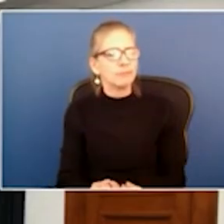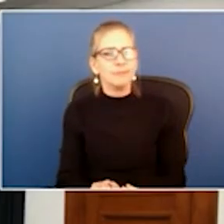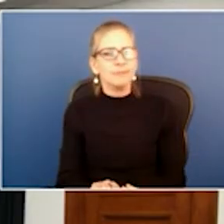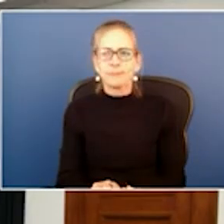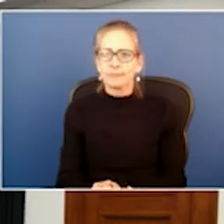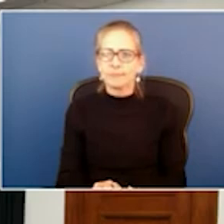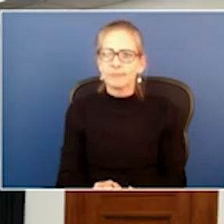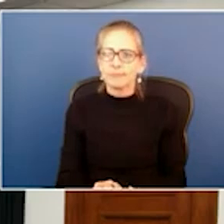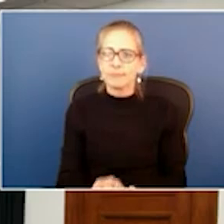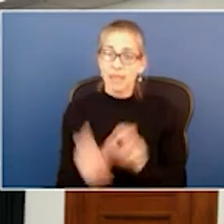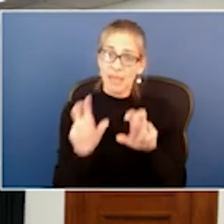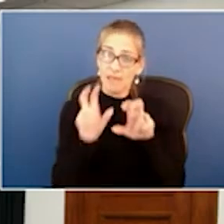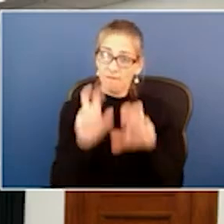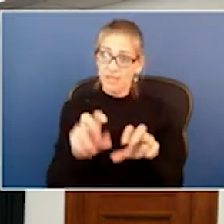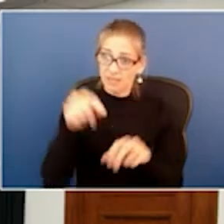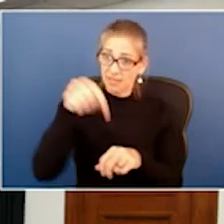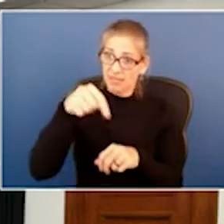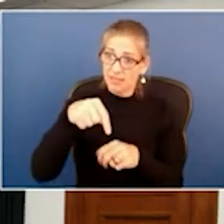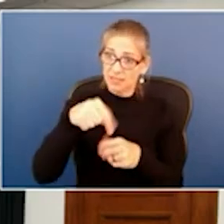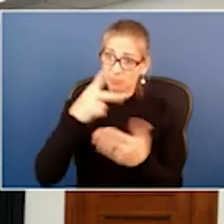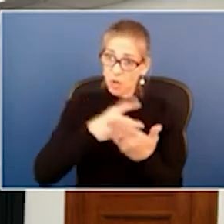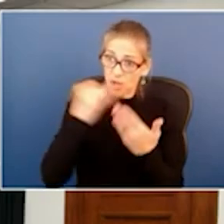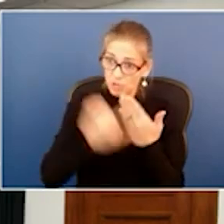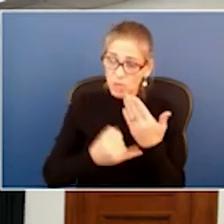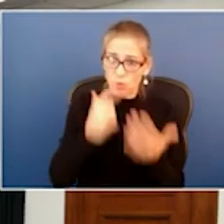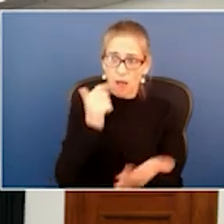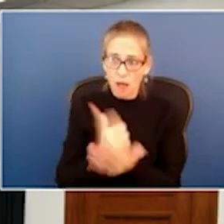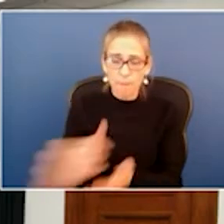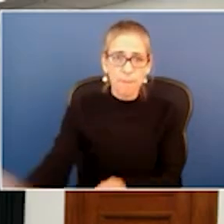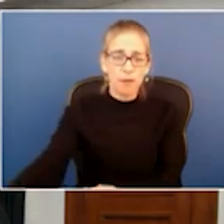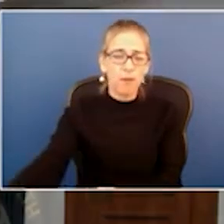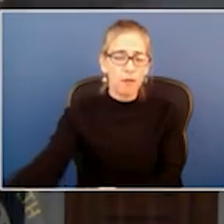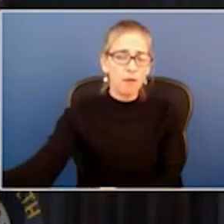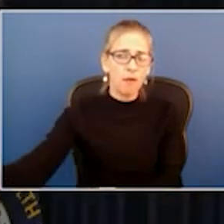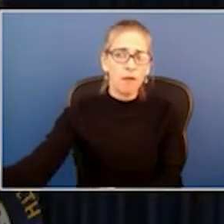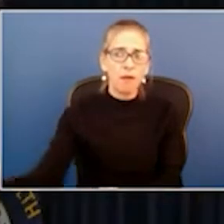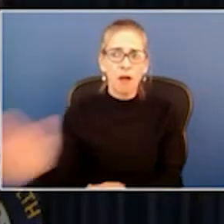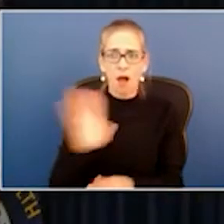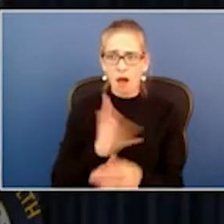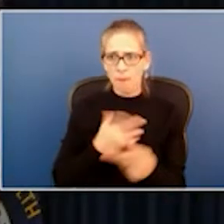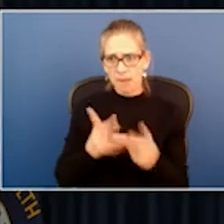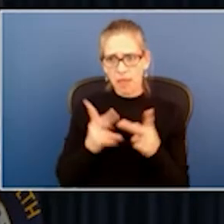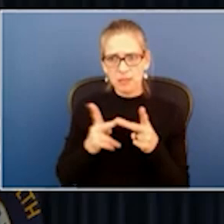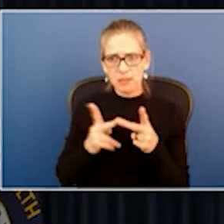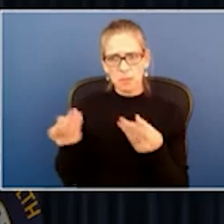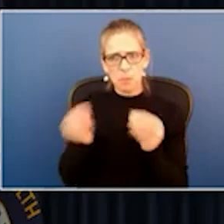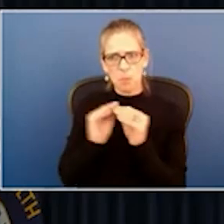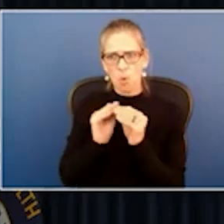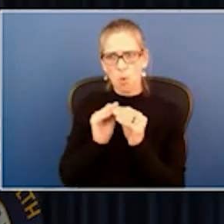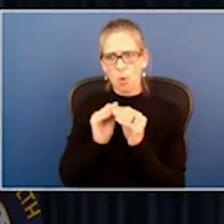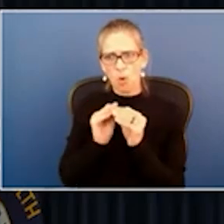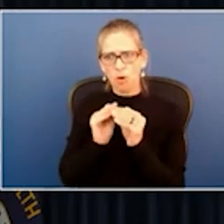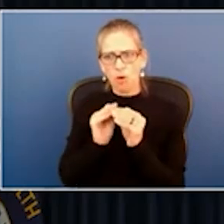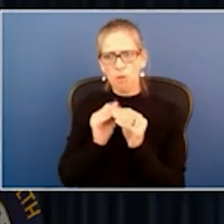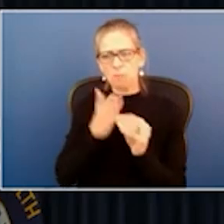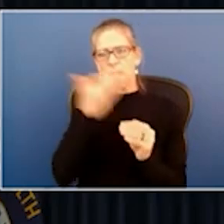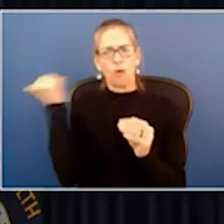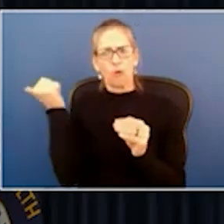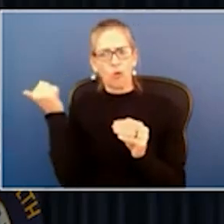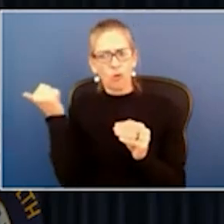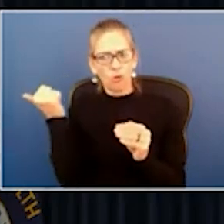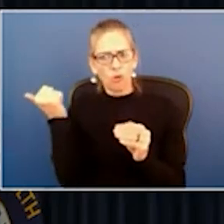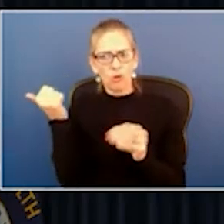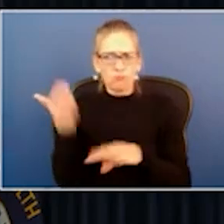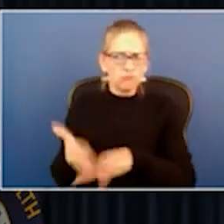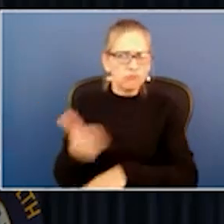project will make Paintsville and Johnson County a safer, healthier, and more connected place to live, work, and learn. And we're ready to move forward and we're excited for